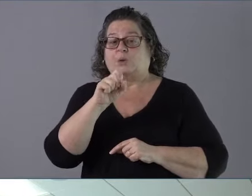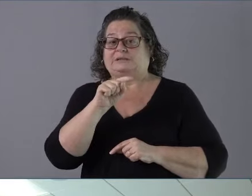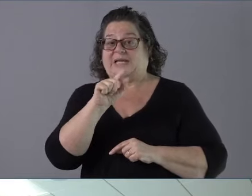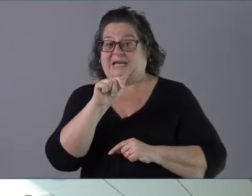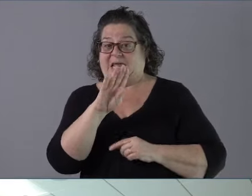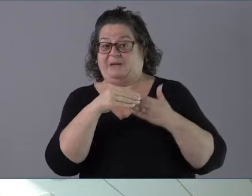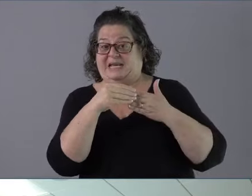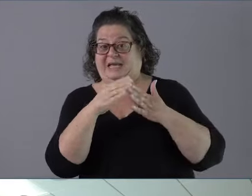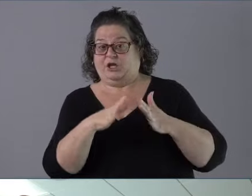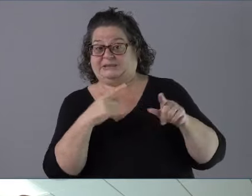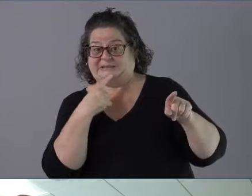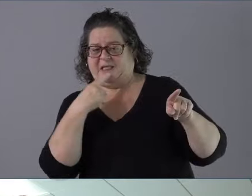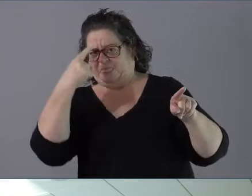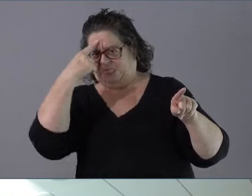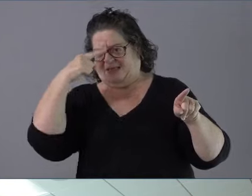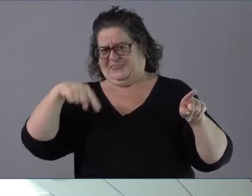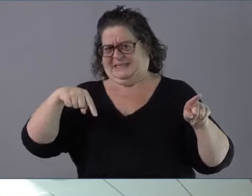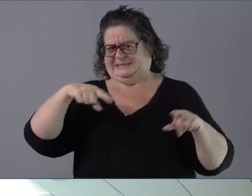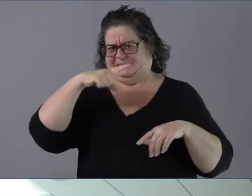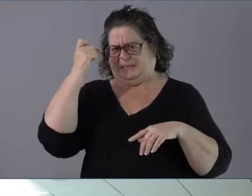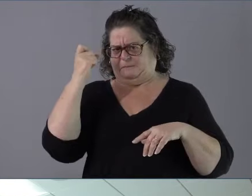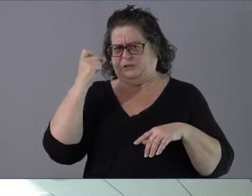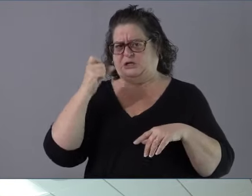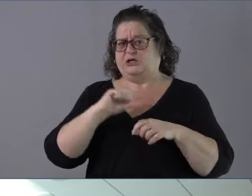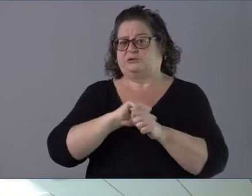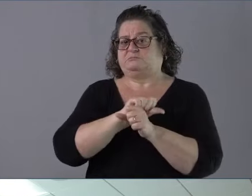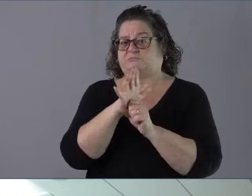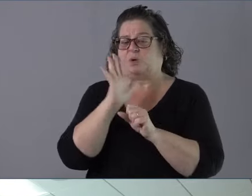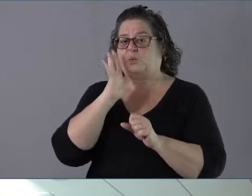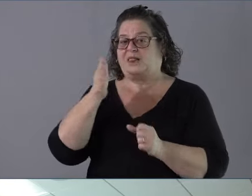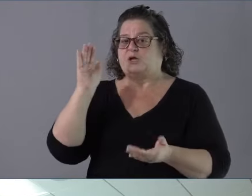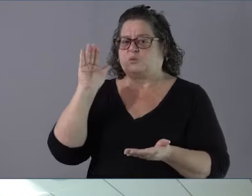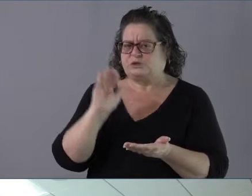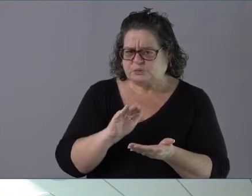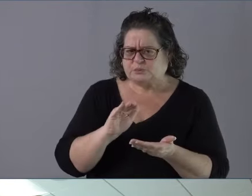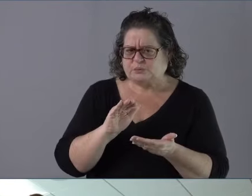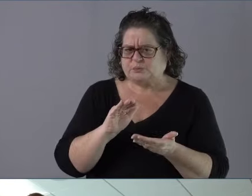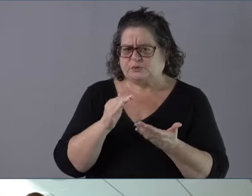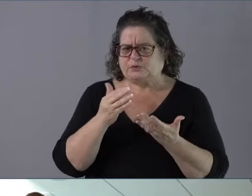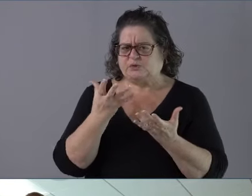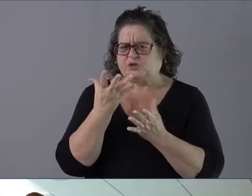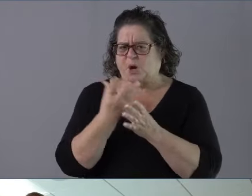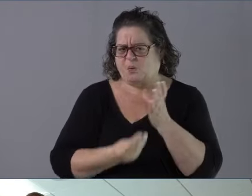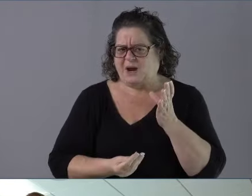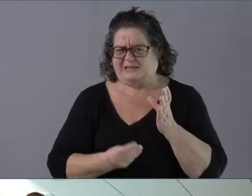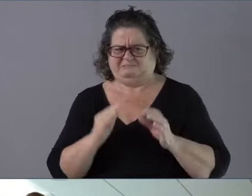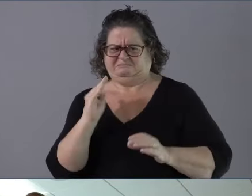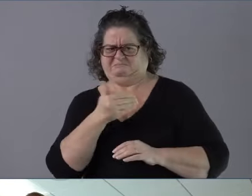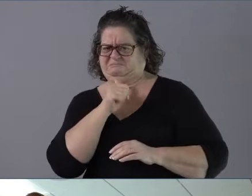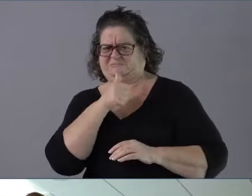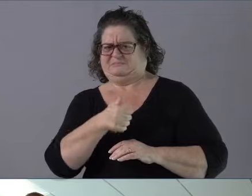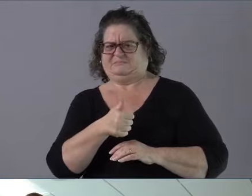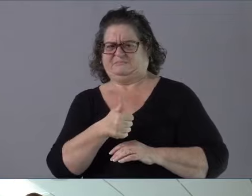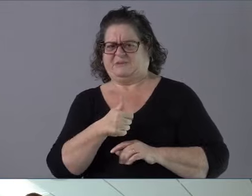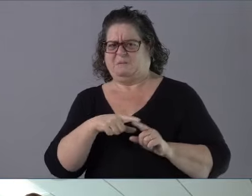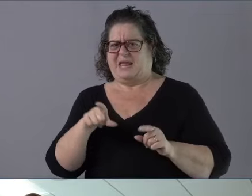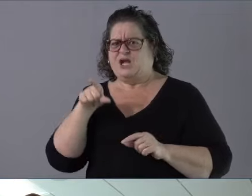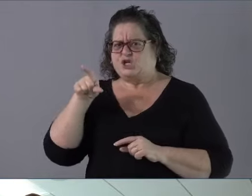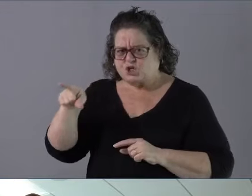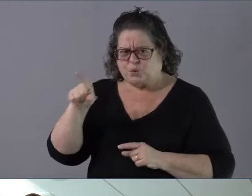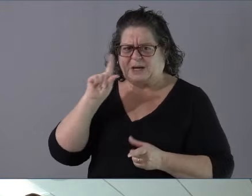or at least reduce during the summer. That didn't really seem to follow the facts. Did you actually believe that this would go down during the